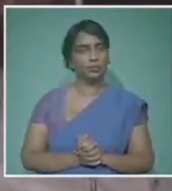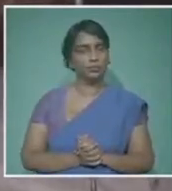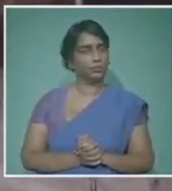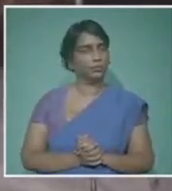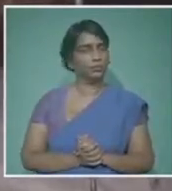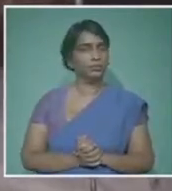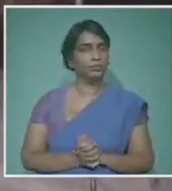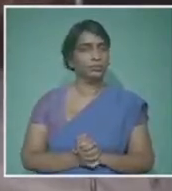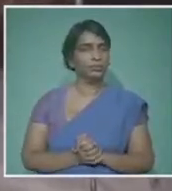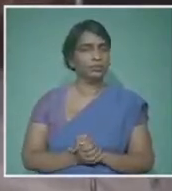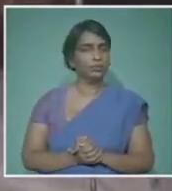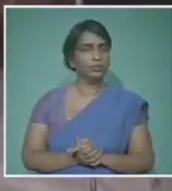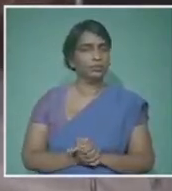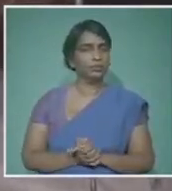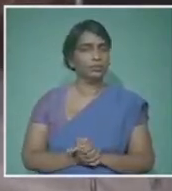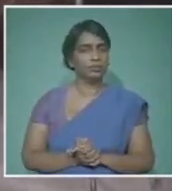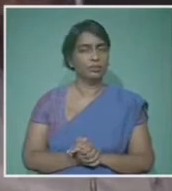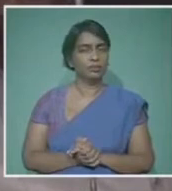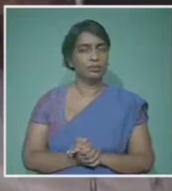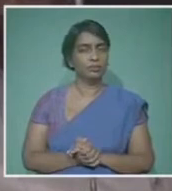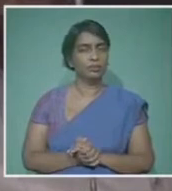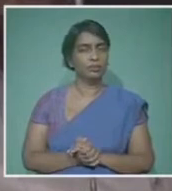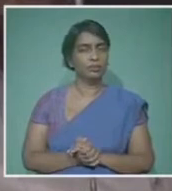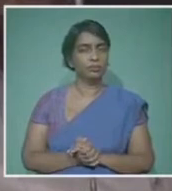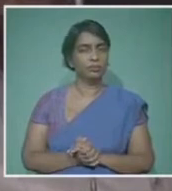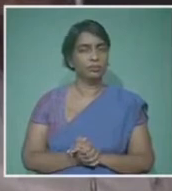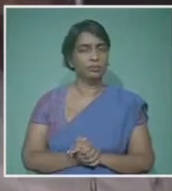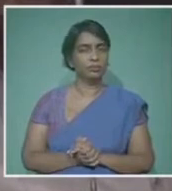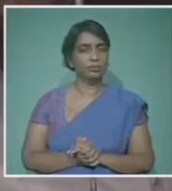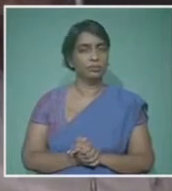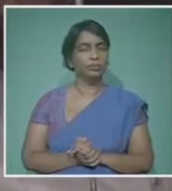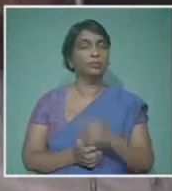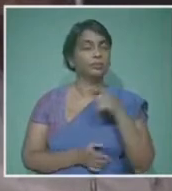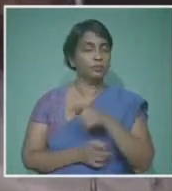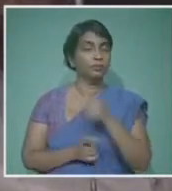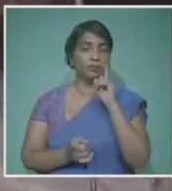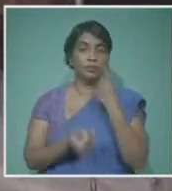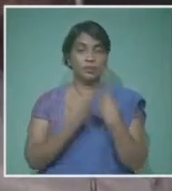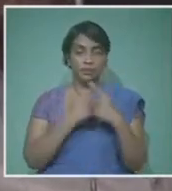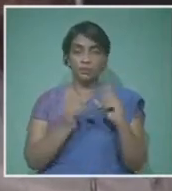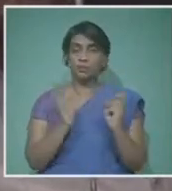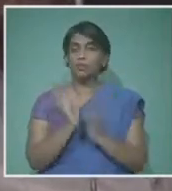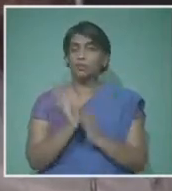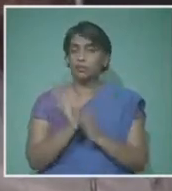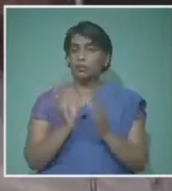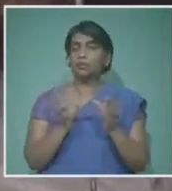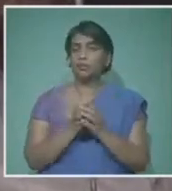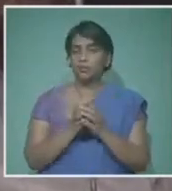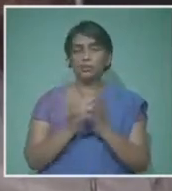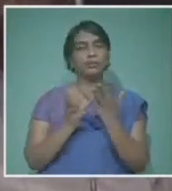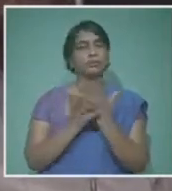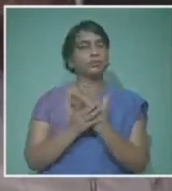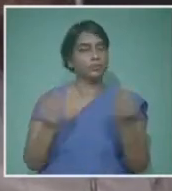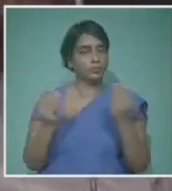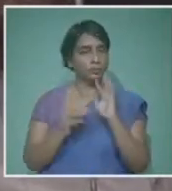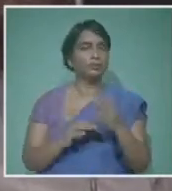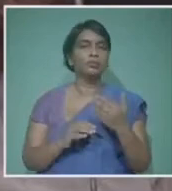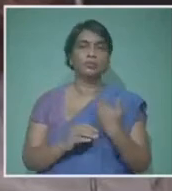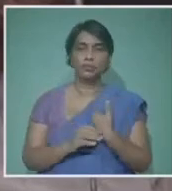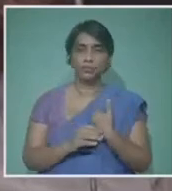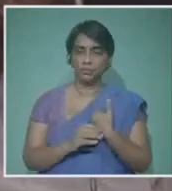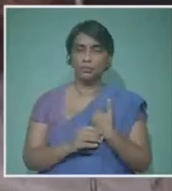the revoking of such commission of inquiry of or the special presidential commission of inquiry referred to in